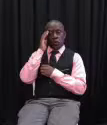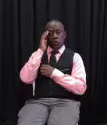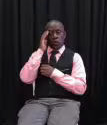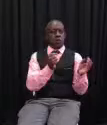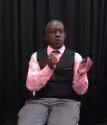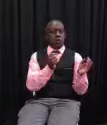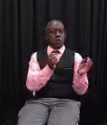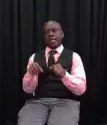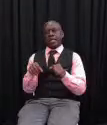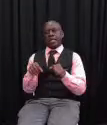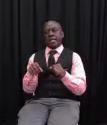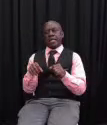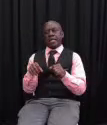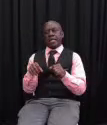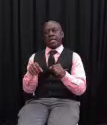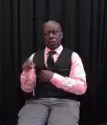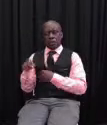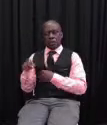And the way